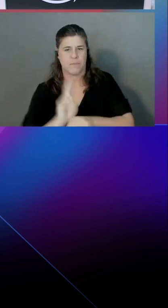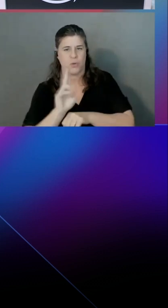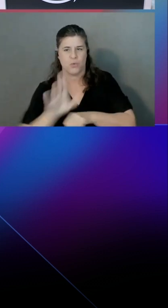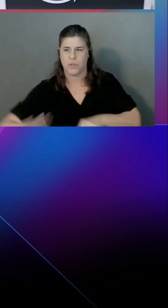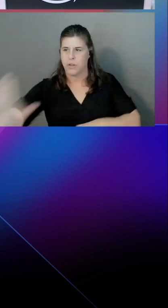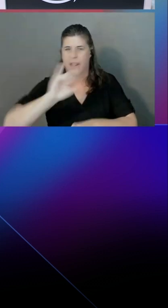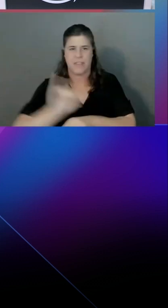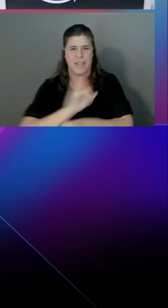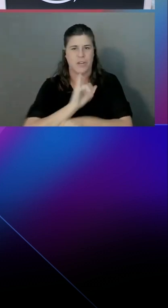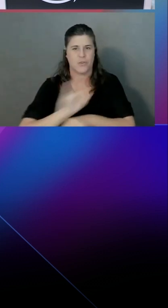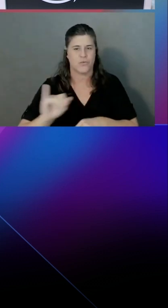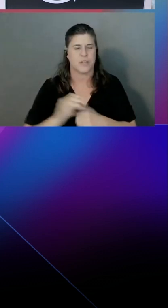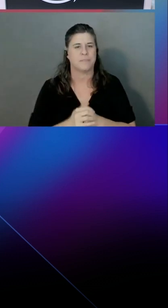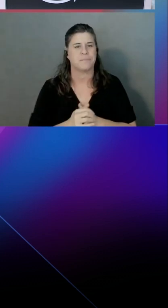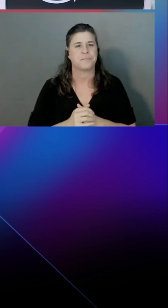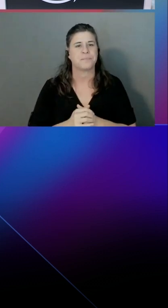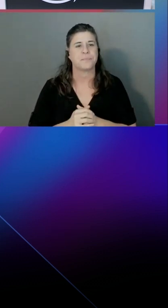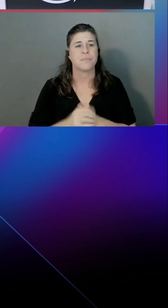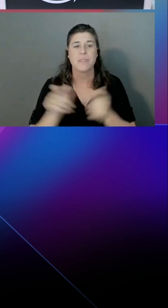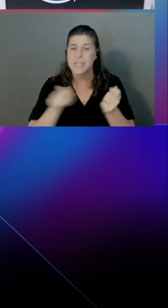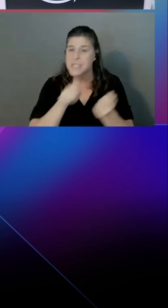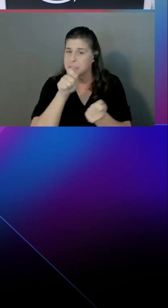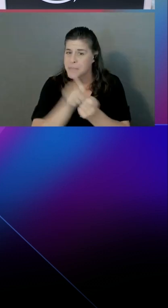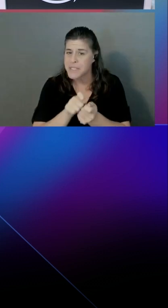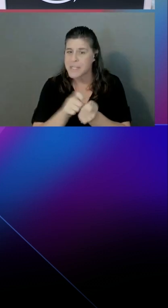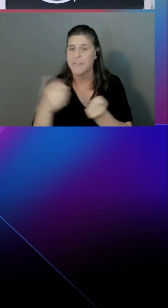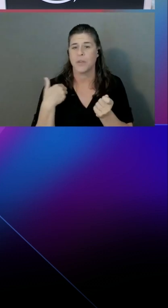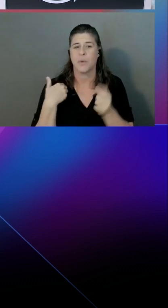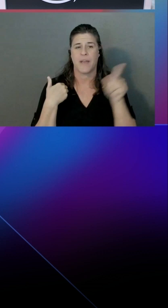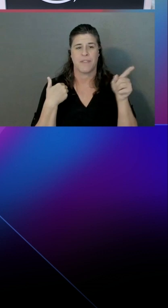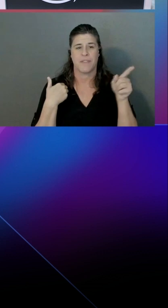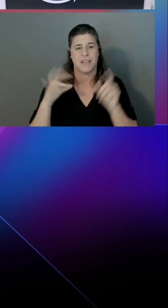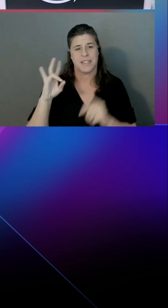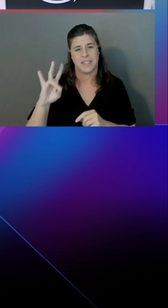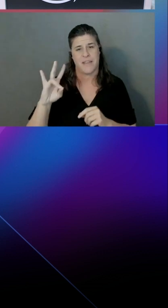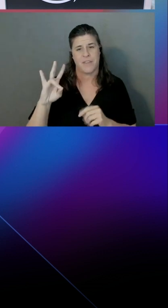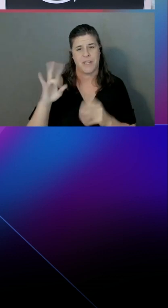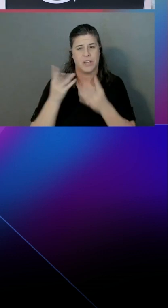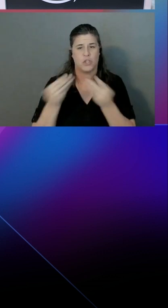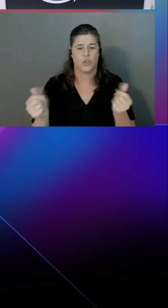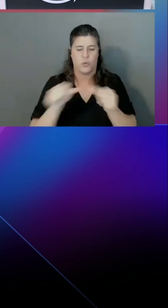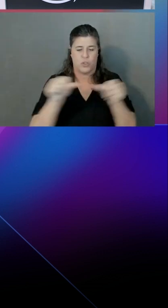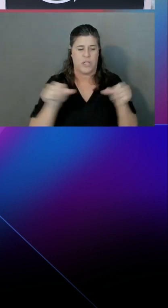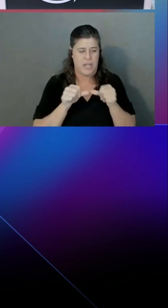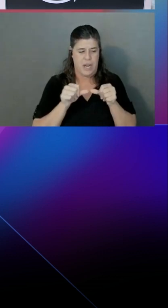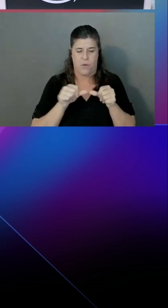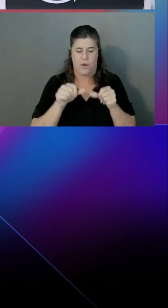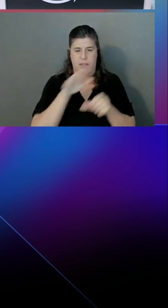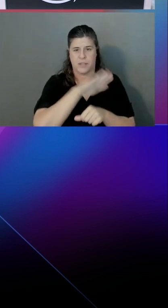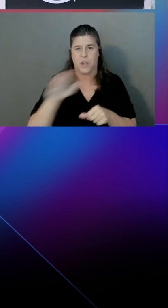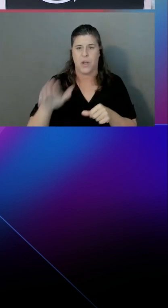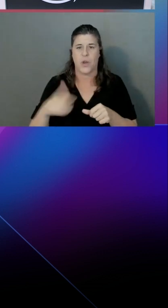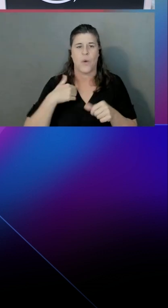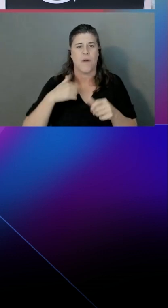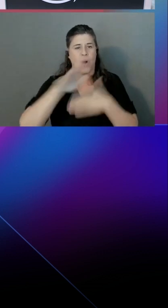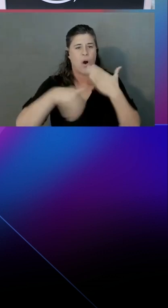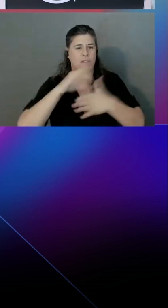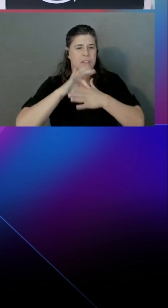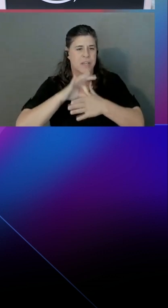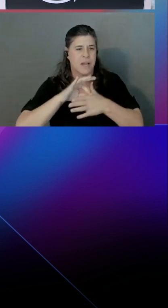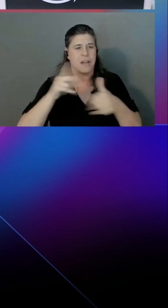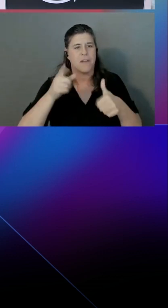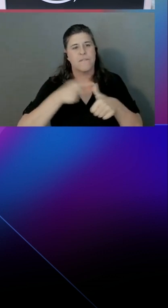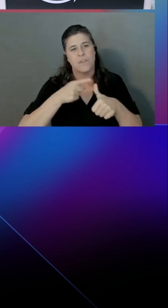And specifically, we have these 7 solution areas where we have all this content. First off, of course, is in